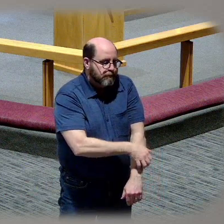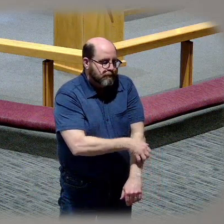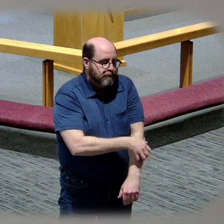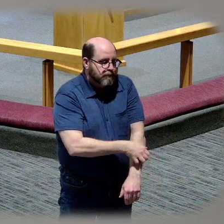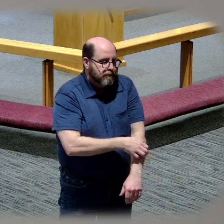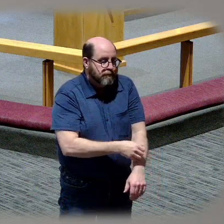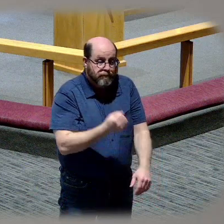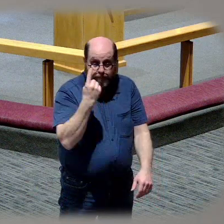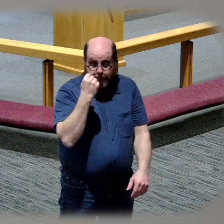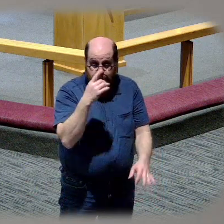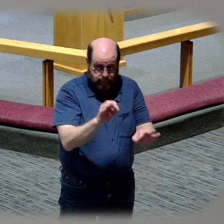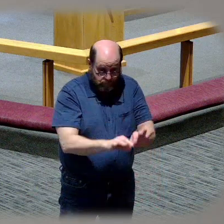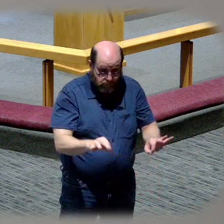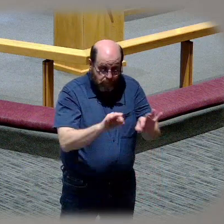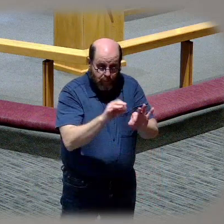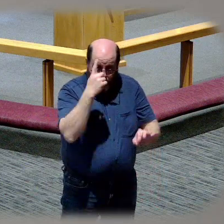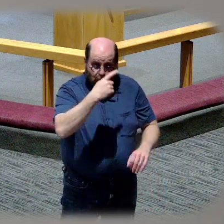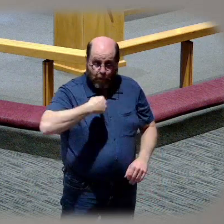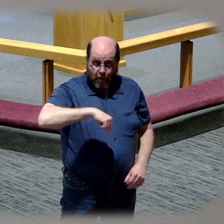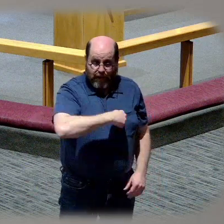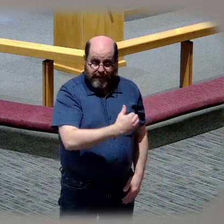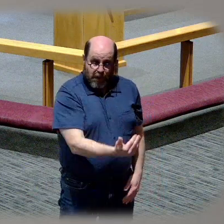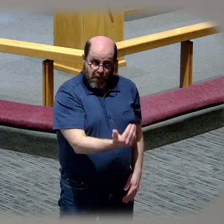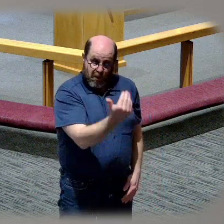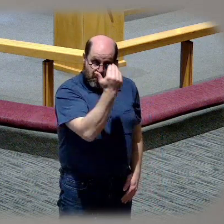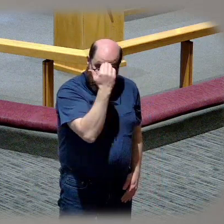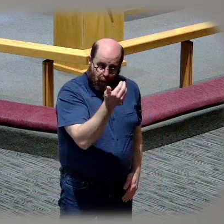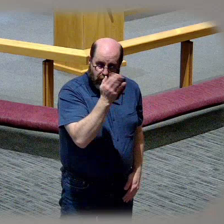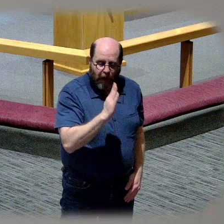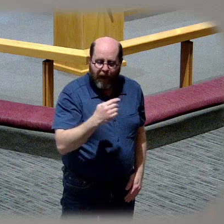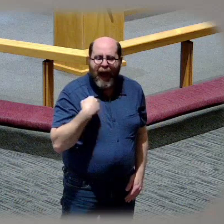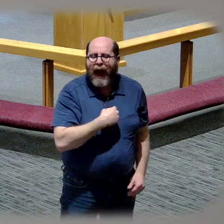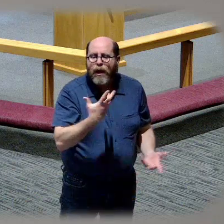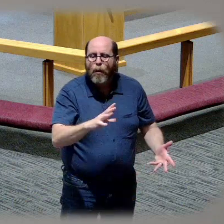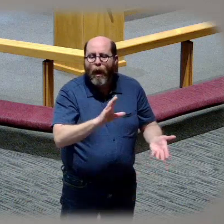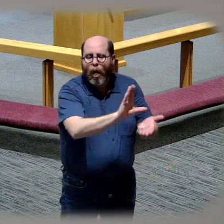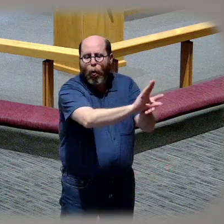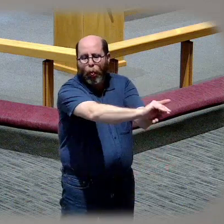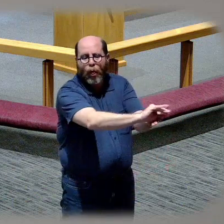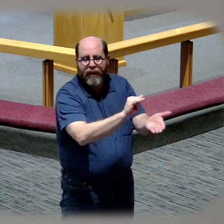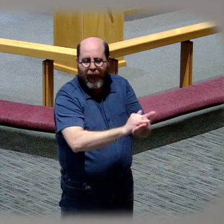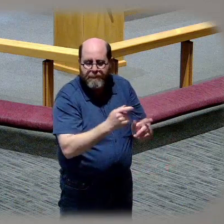It's important for us to know God. I don't want to diminish that.